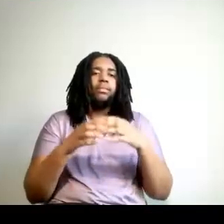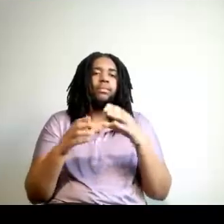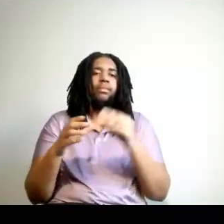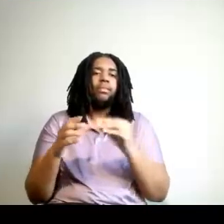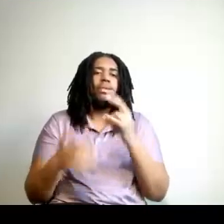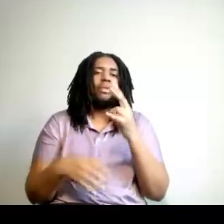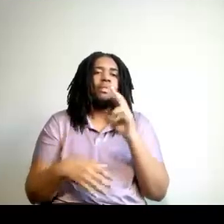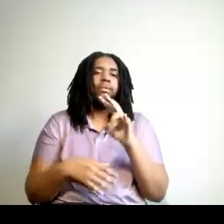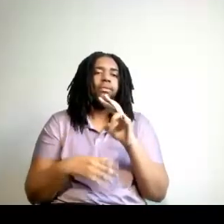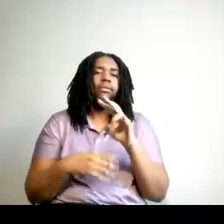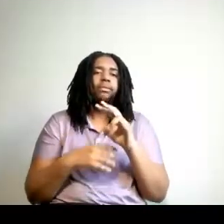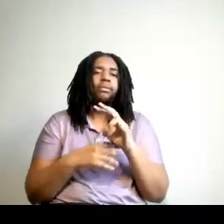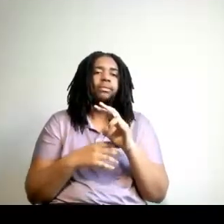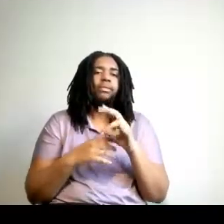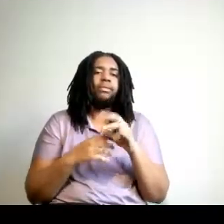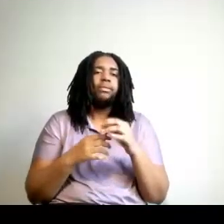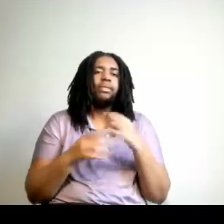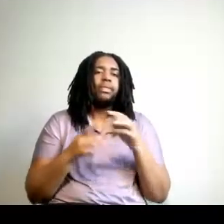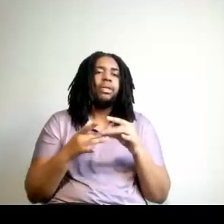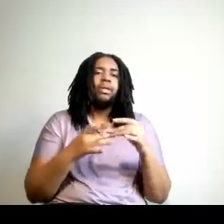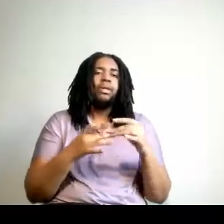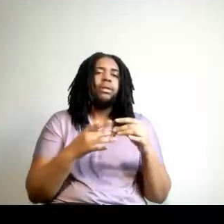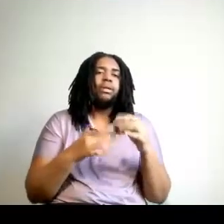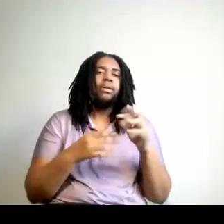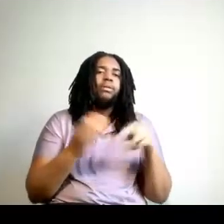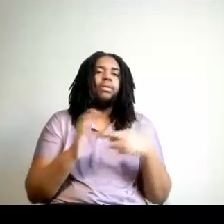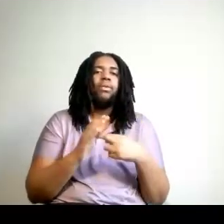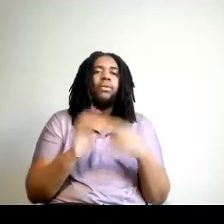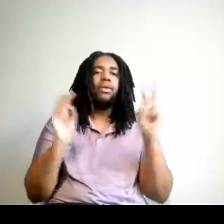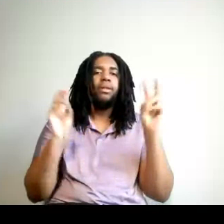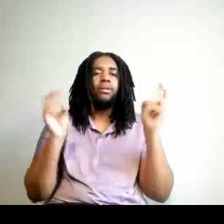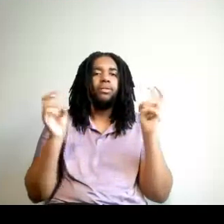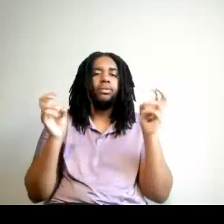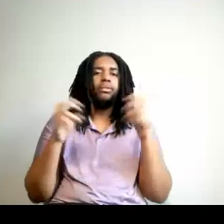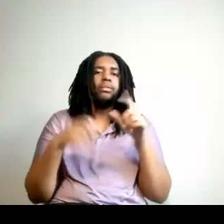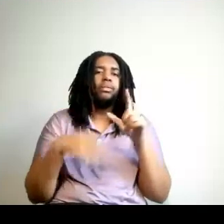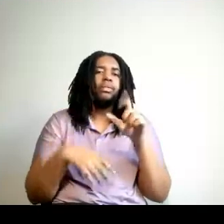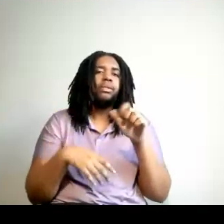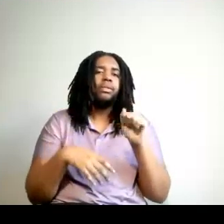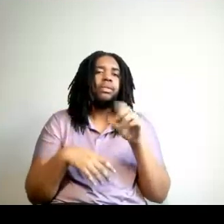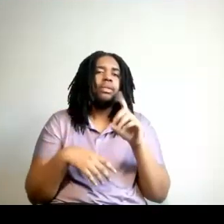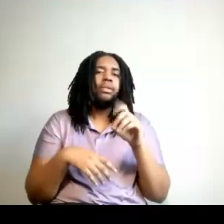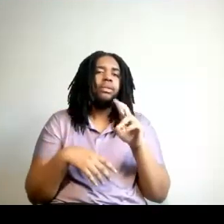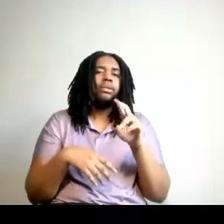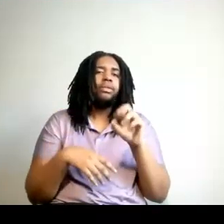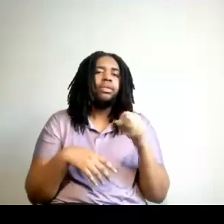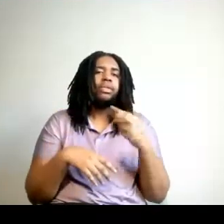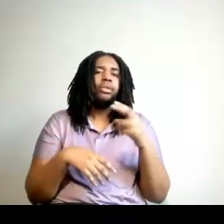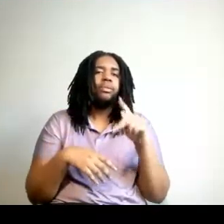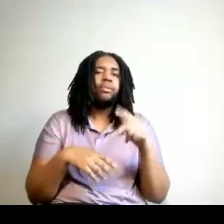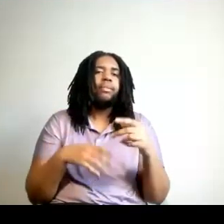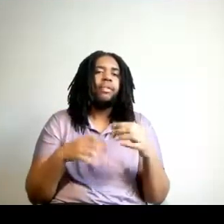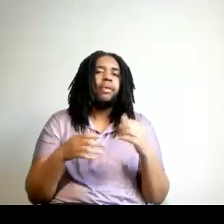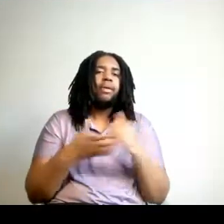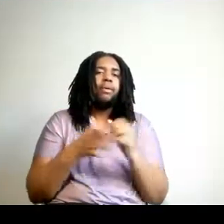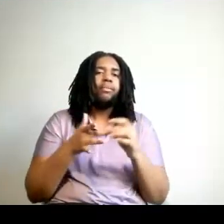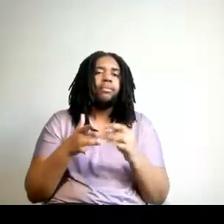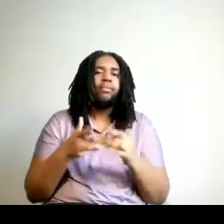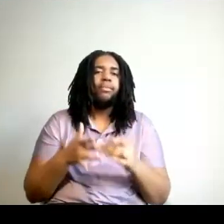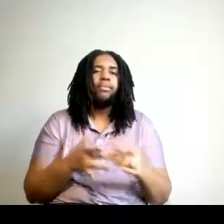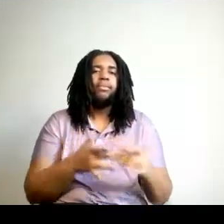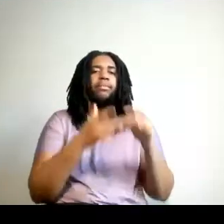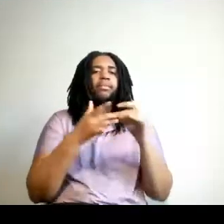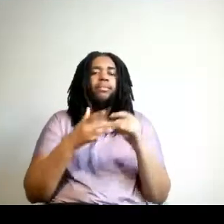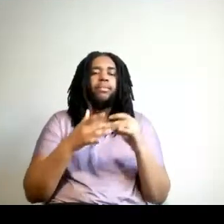role, leadership in big quotes, to kind of help shepherd things along. So the folks that were kind of in that leadership